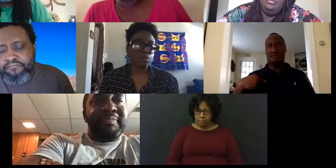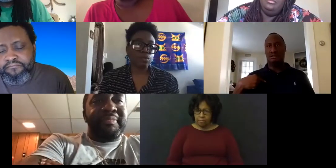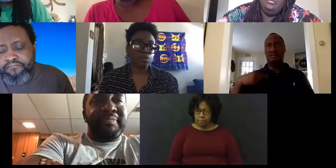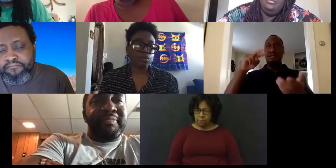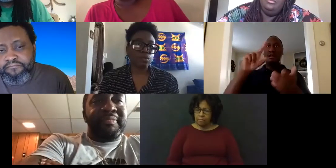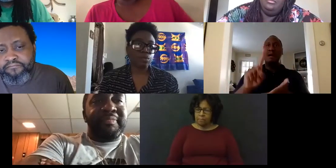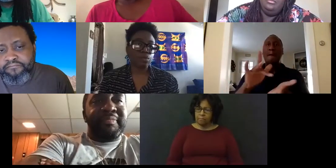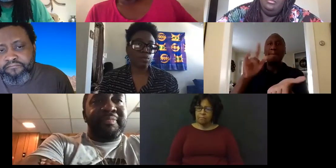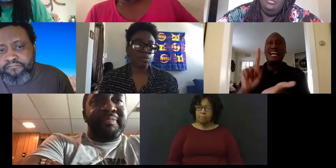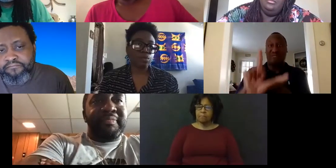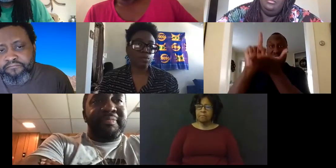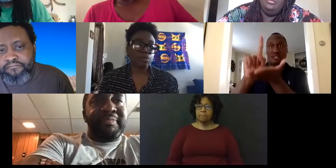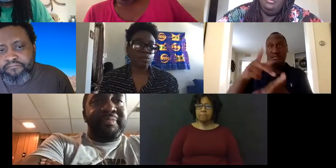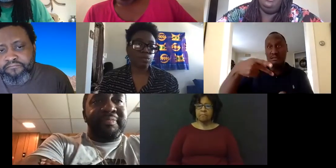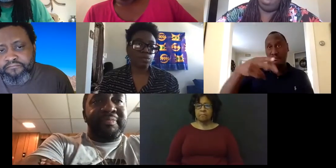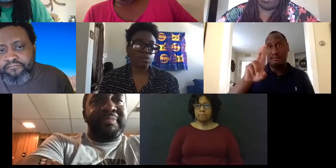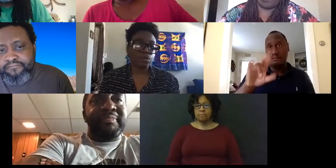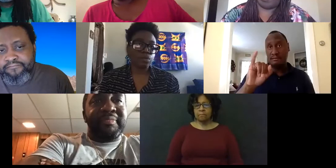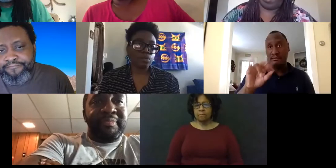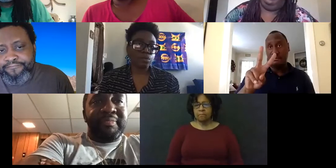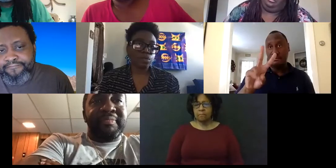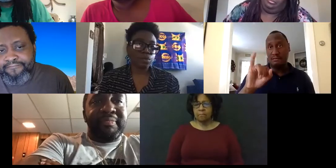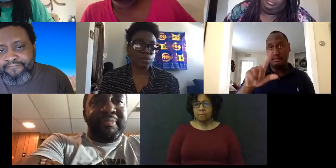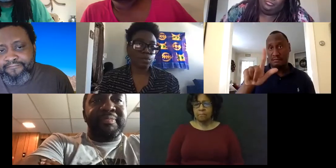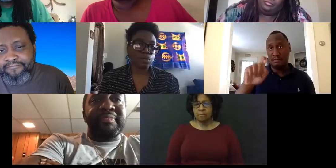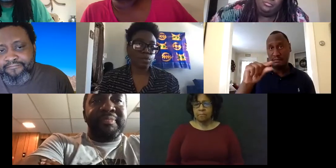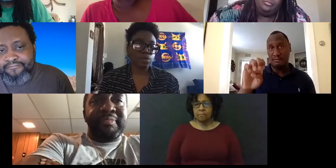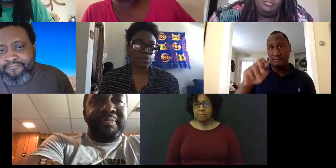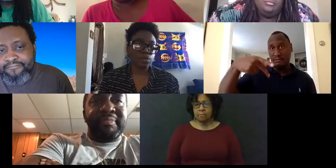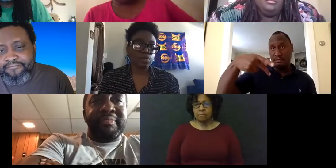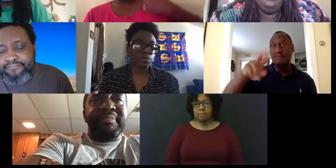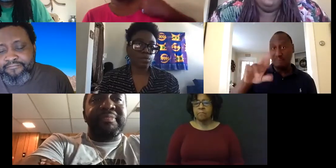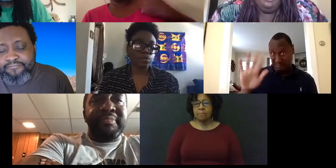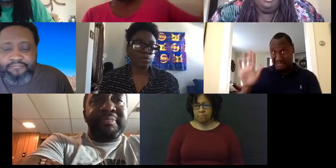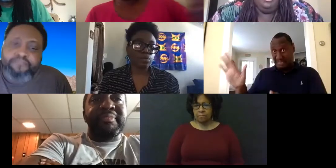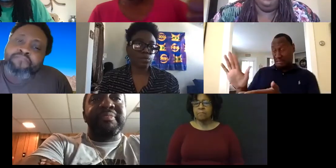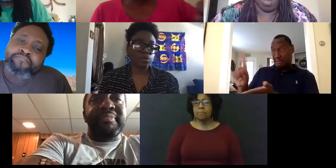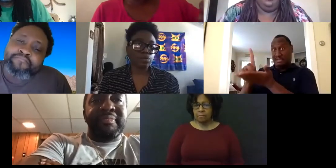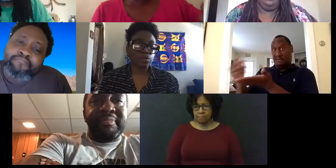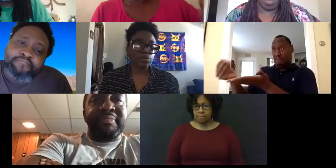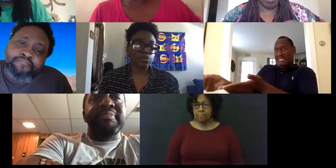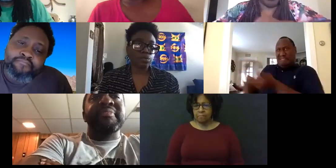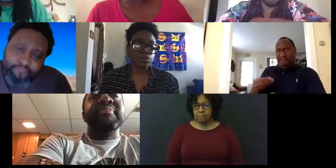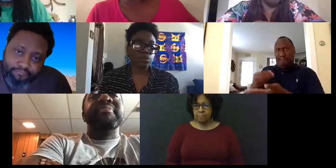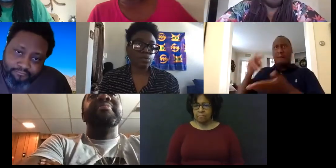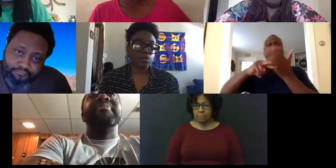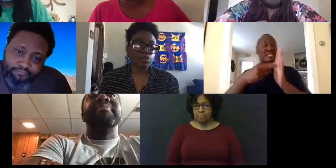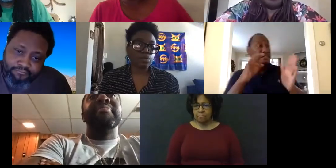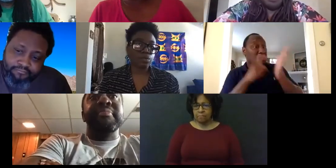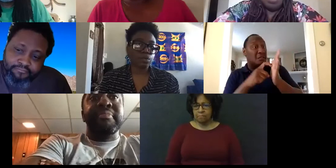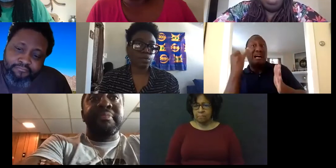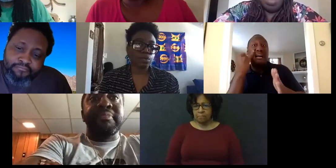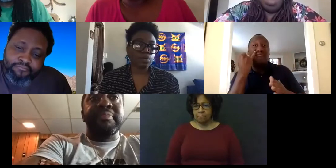you know, they have to give us the privilege back. You know, they have to give us